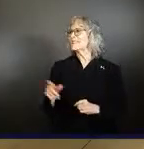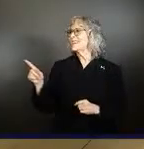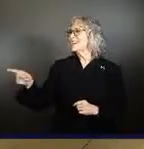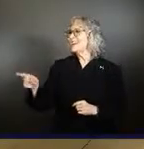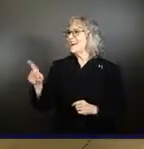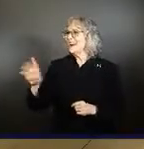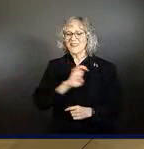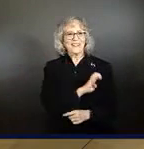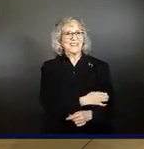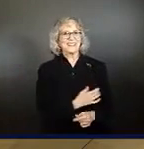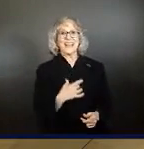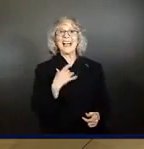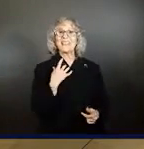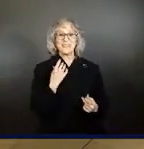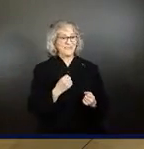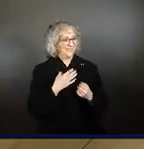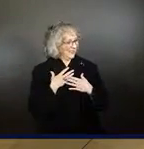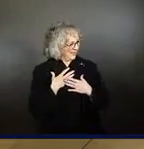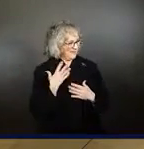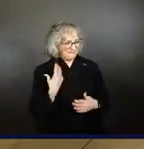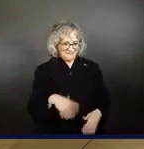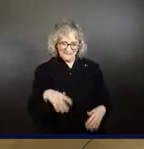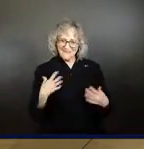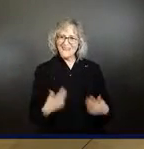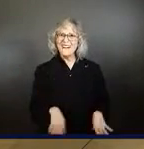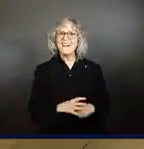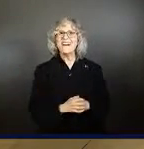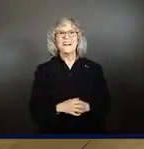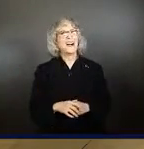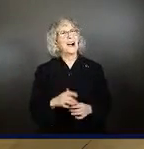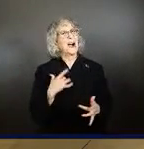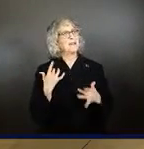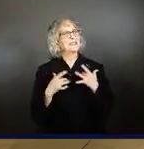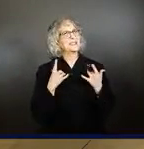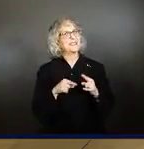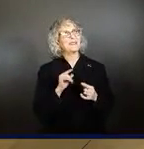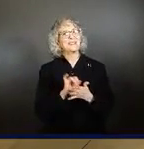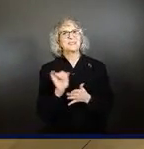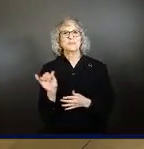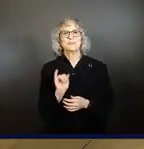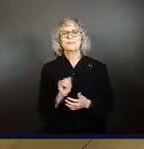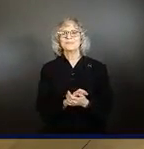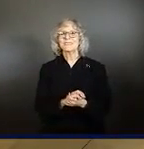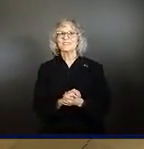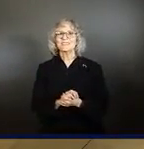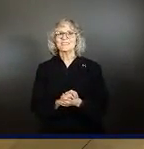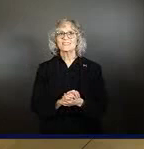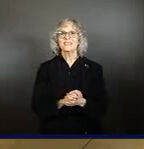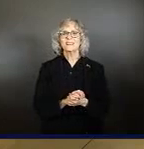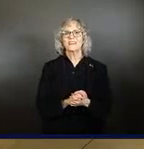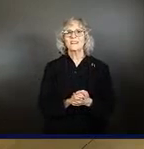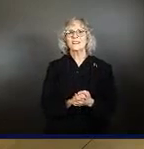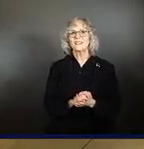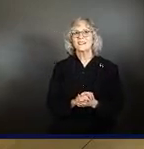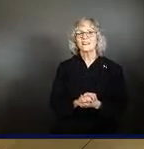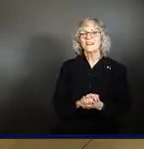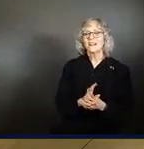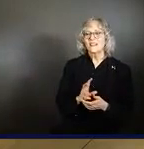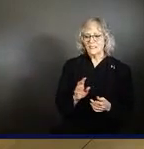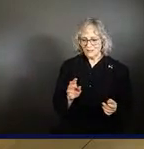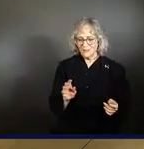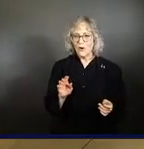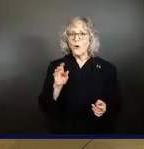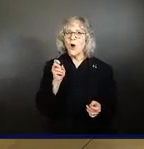is like, I can feel it right now. So I'm very excited about this as well. Overview Effect on Twitter